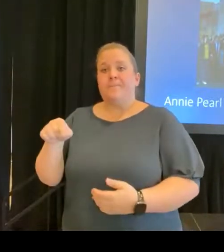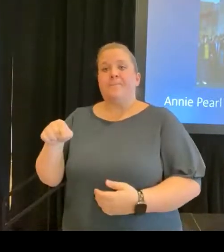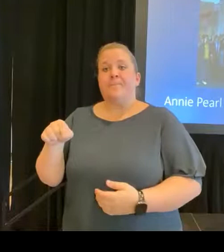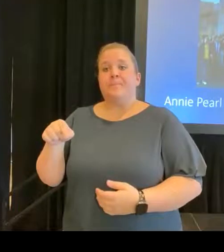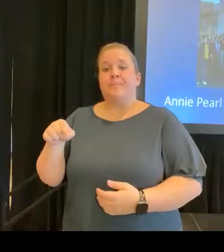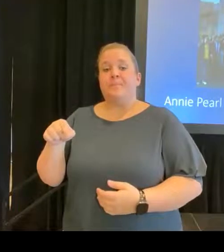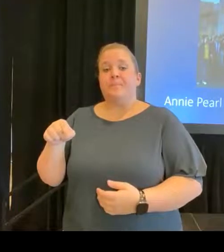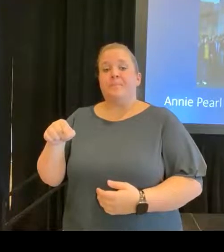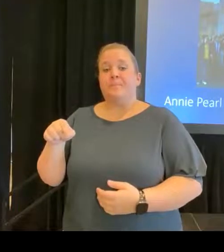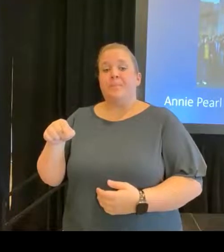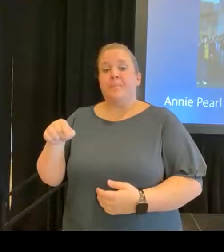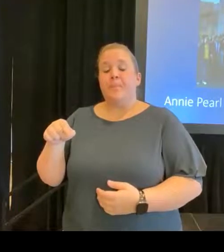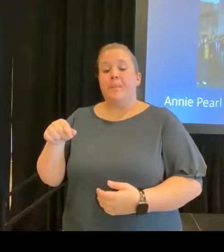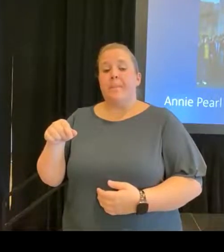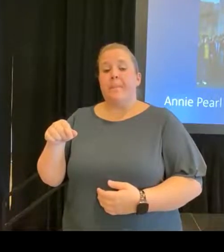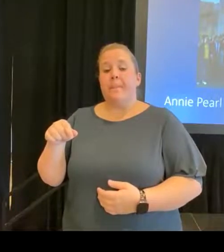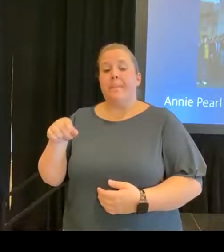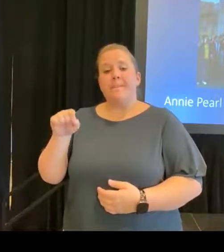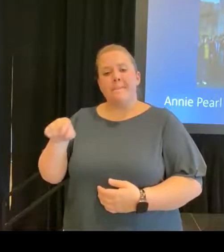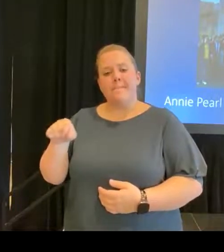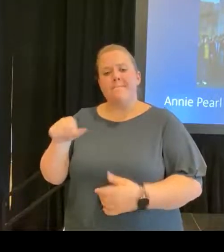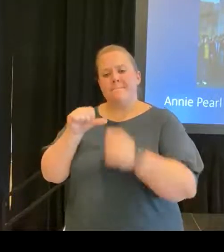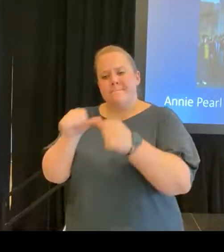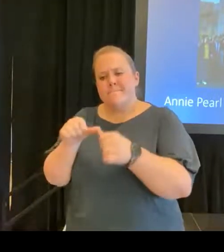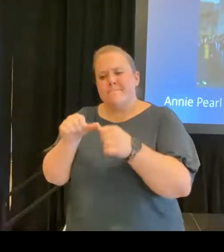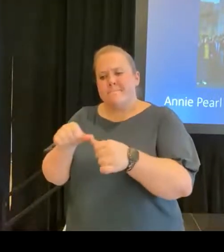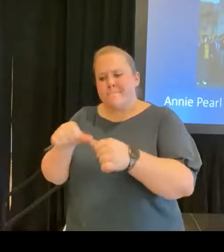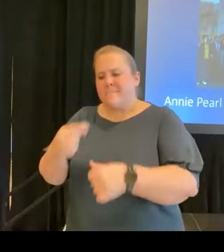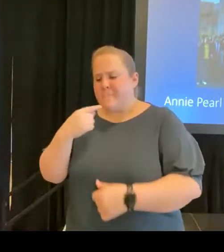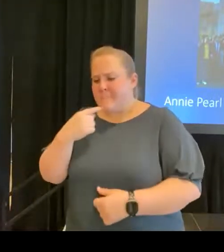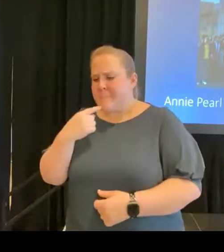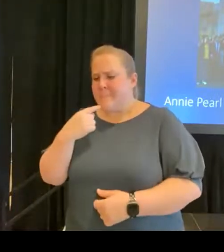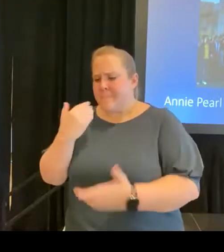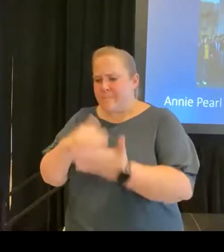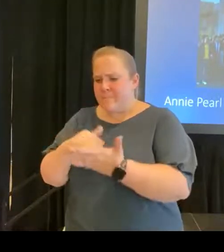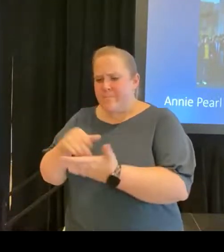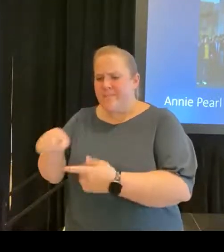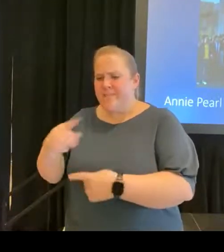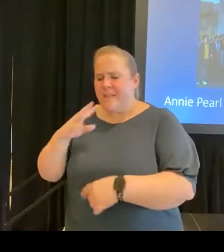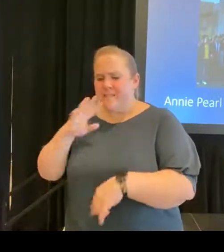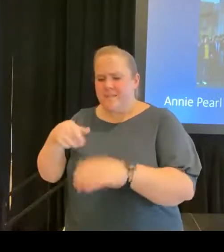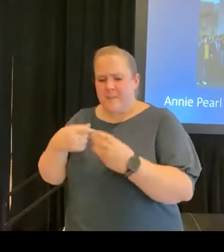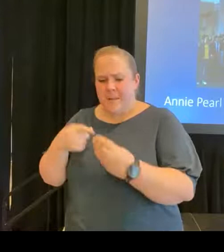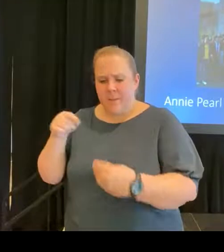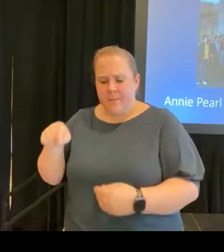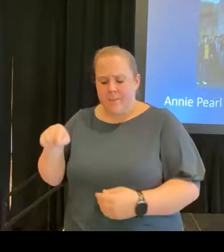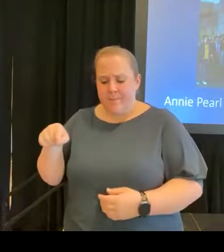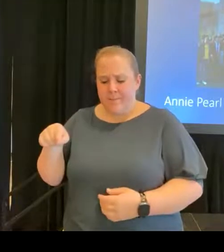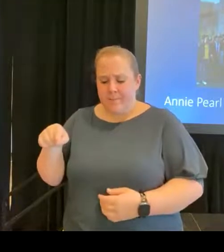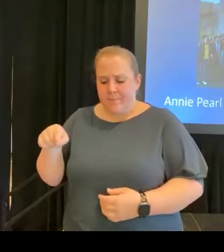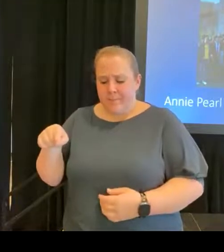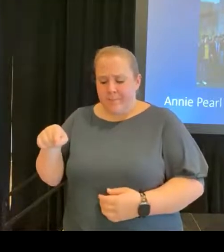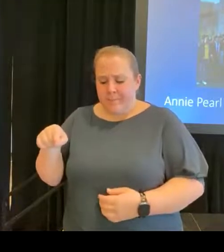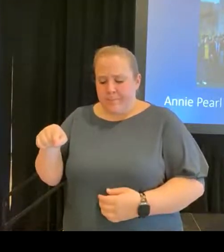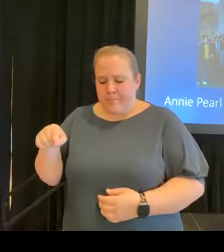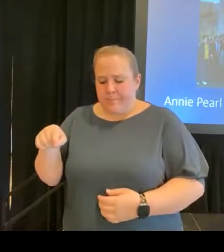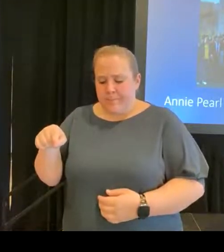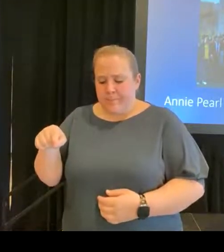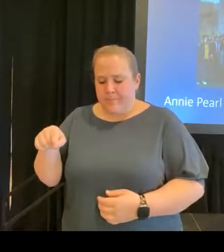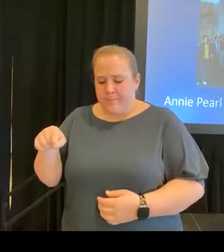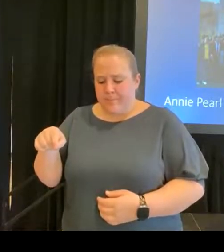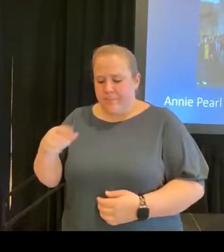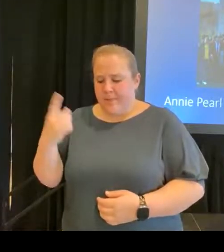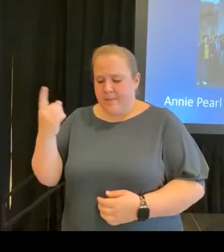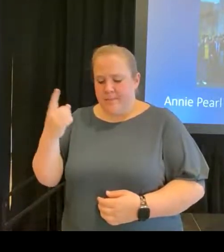and it kept saying they kept talking about it